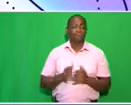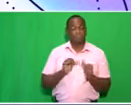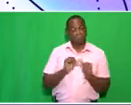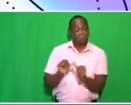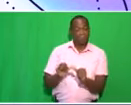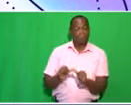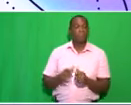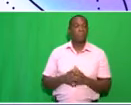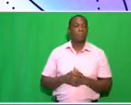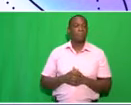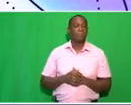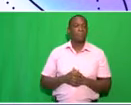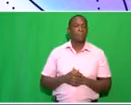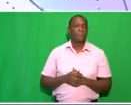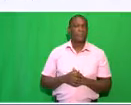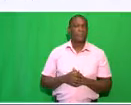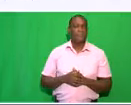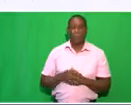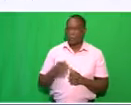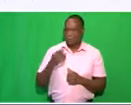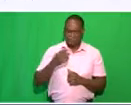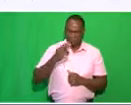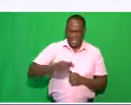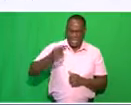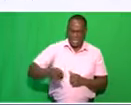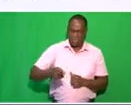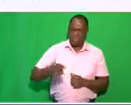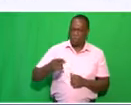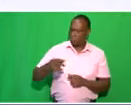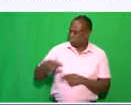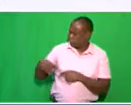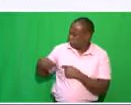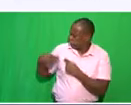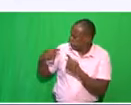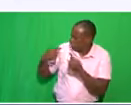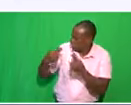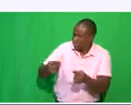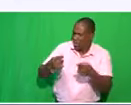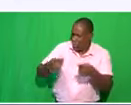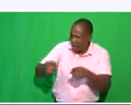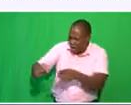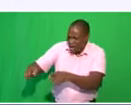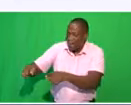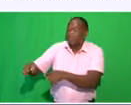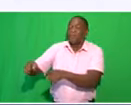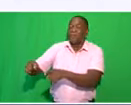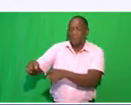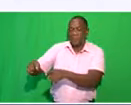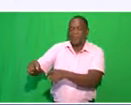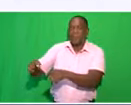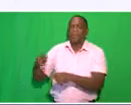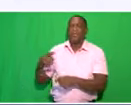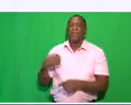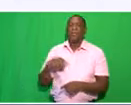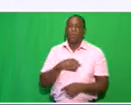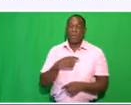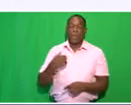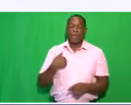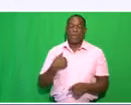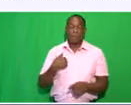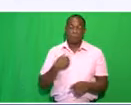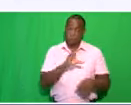There are historical precedents and trends. So we have the guaranteed right of the church